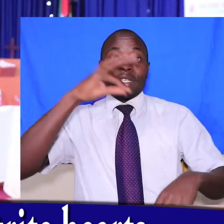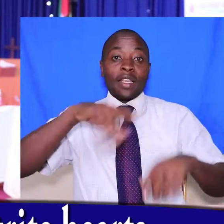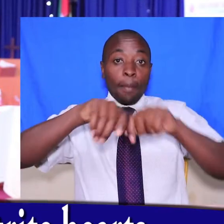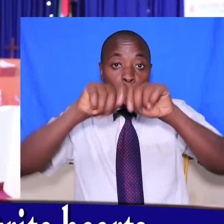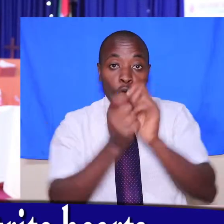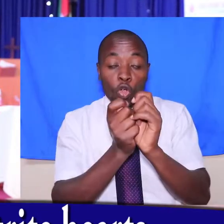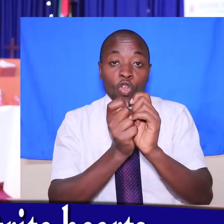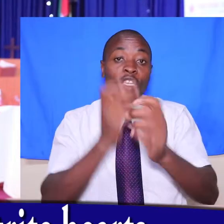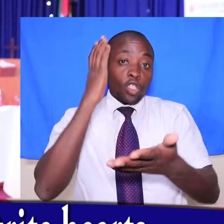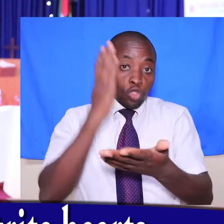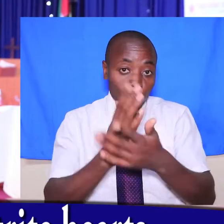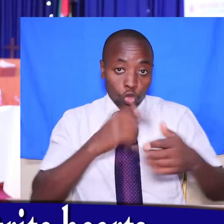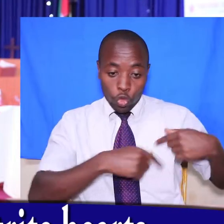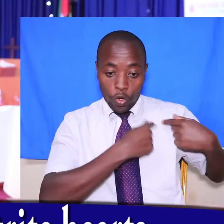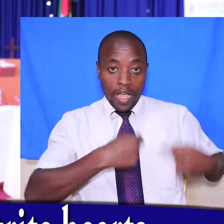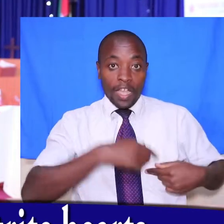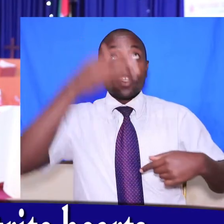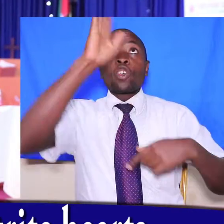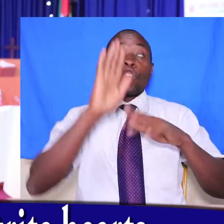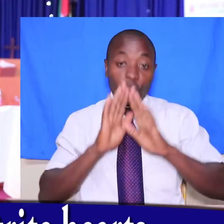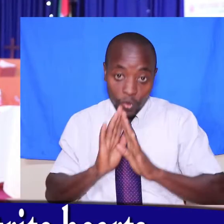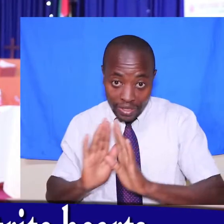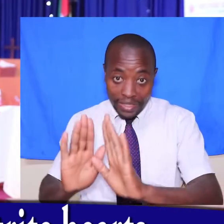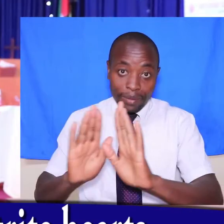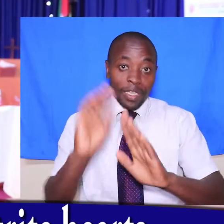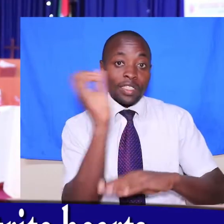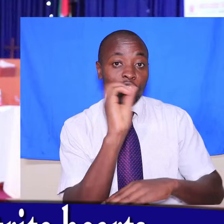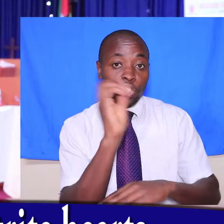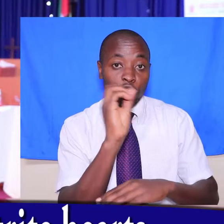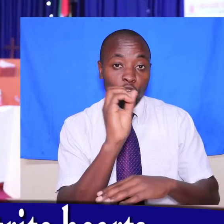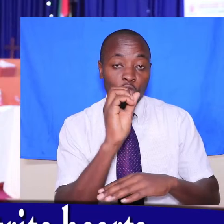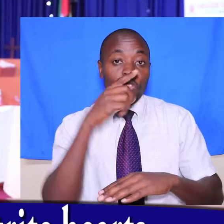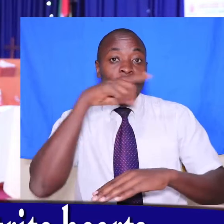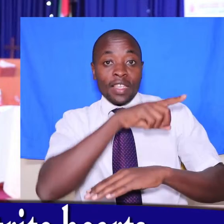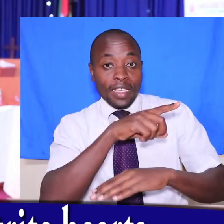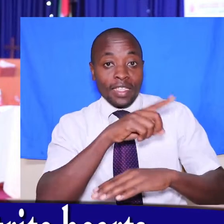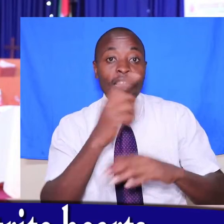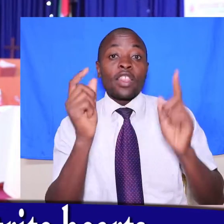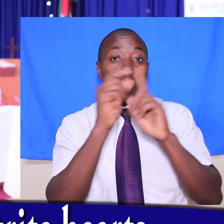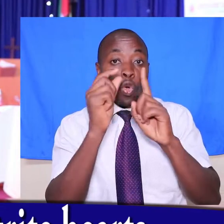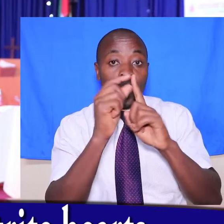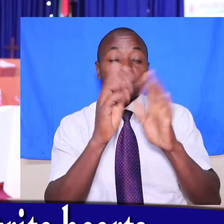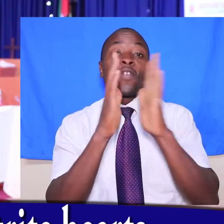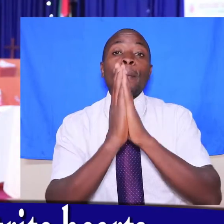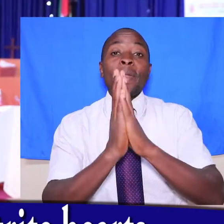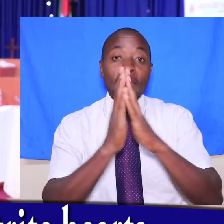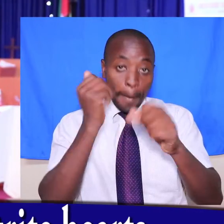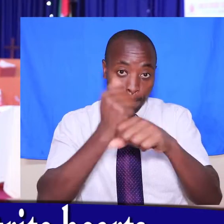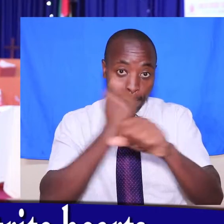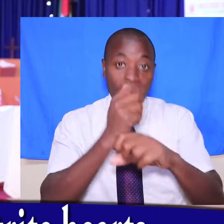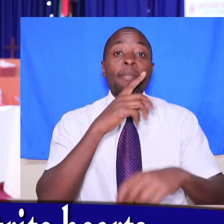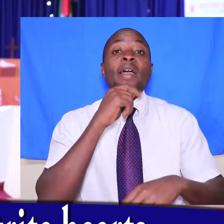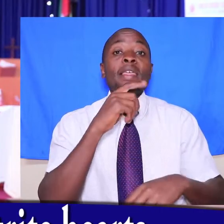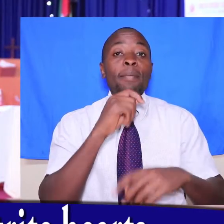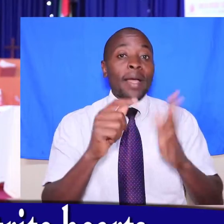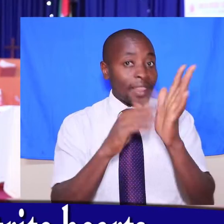and contrite heart, you, God, will not despise." These are the words of a prayer that was made by the man